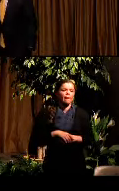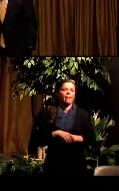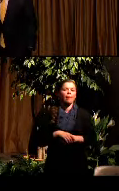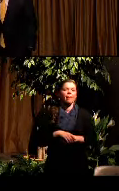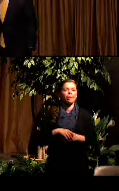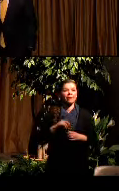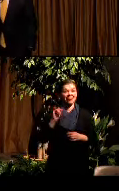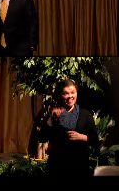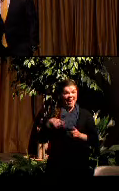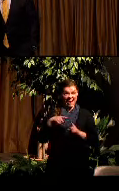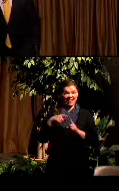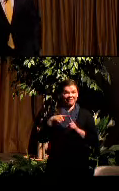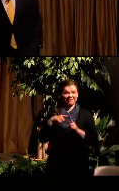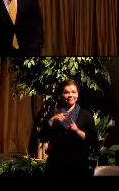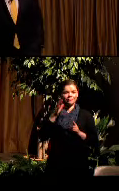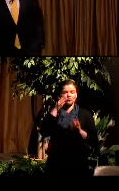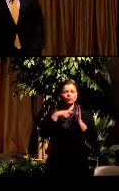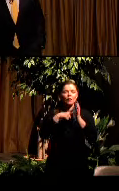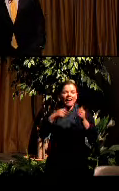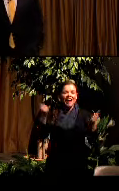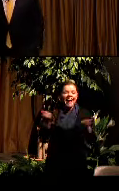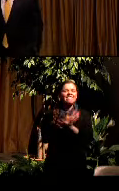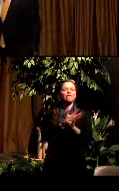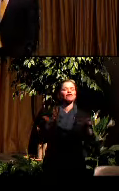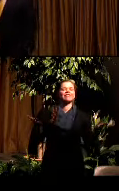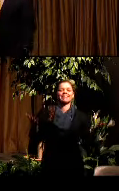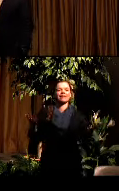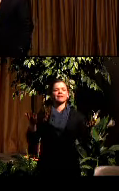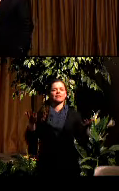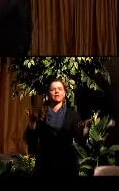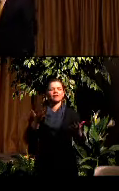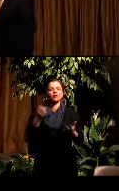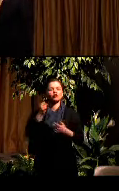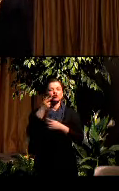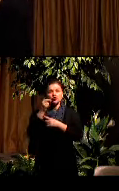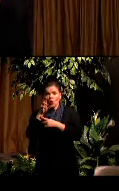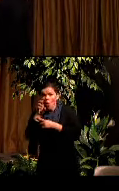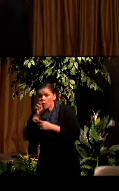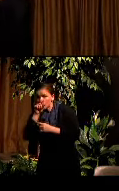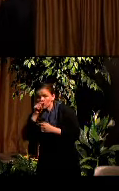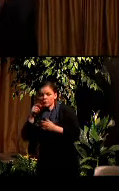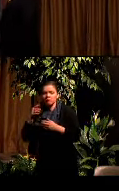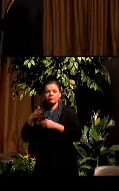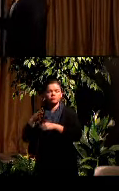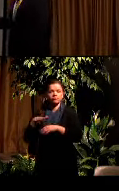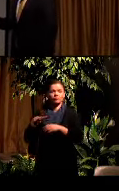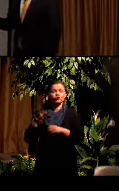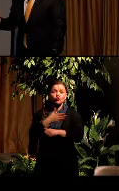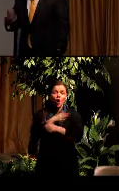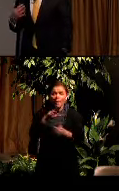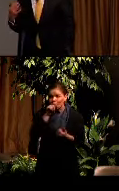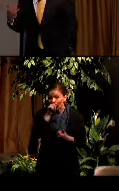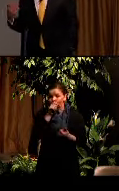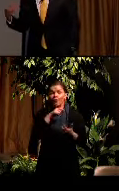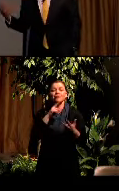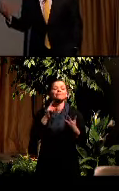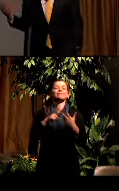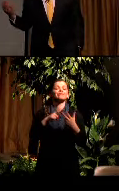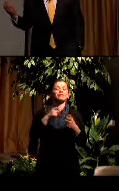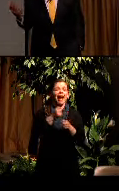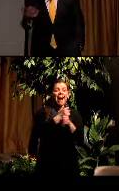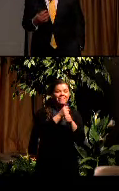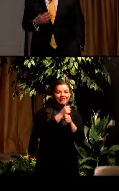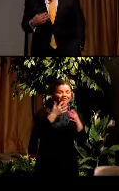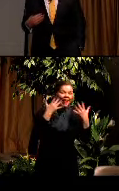this birdhouse. Everything from talking about the shorebirds, to the songbirds, to the bird-friendly coffee program, to how we track birds and how